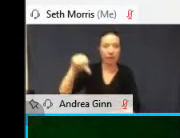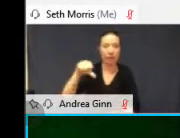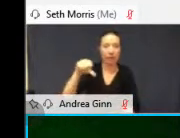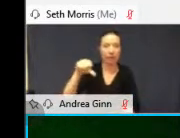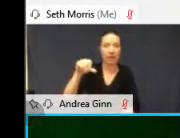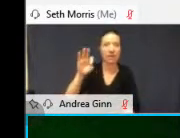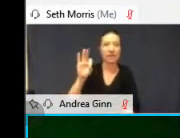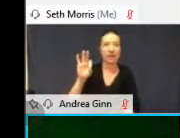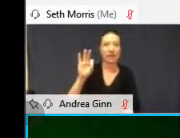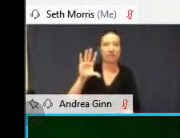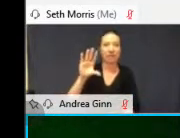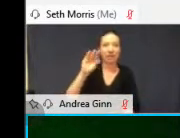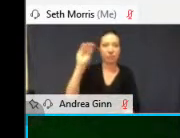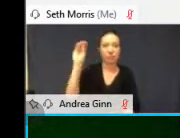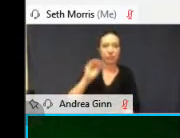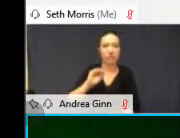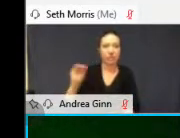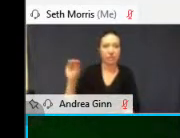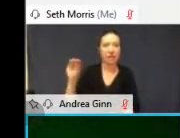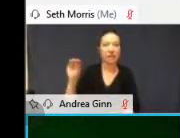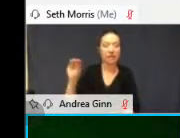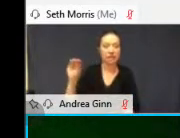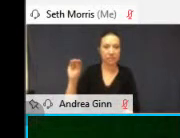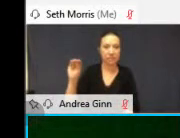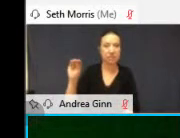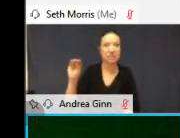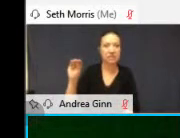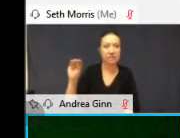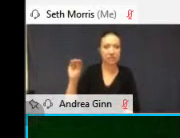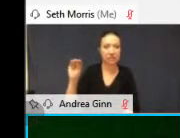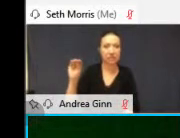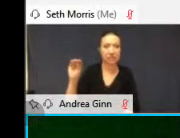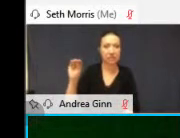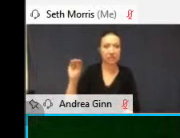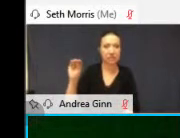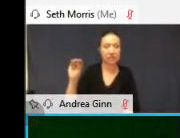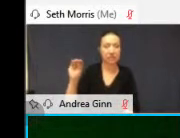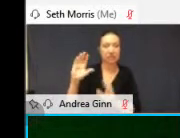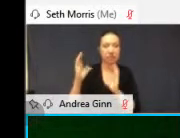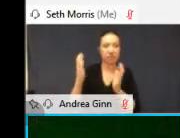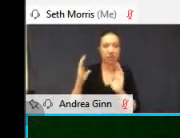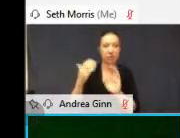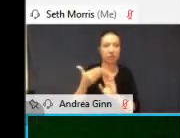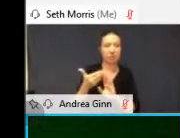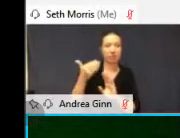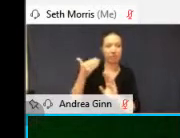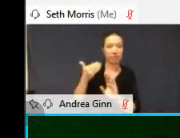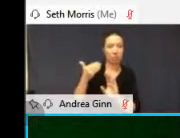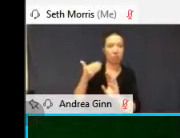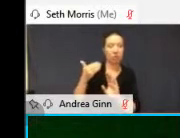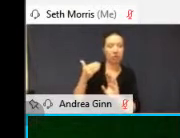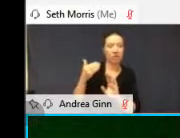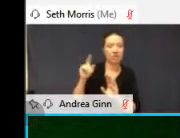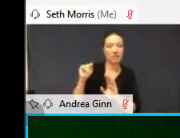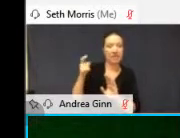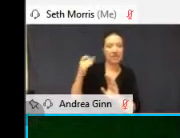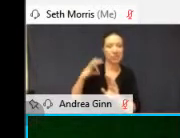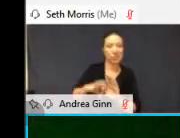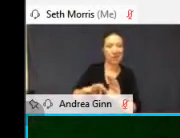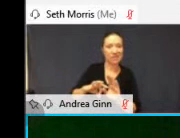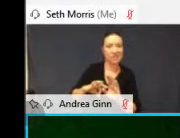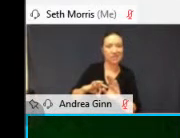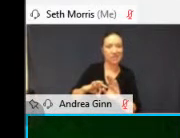95% of what they would have paid in premium tax credits for those same enrollees in